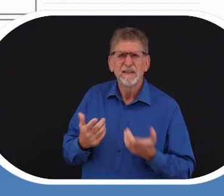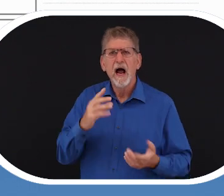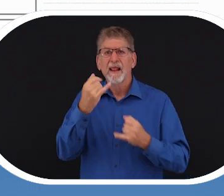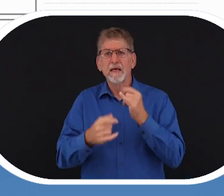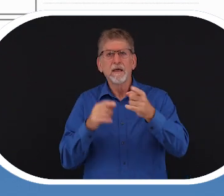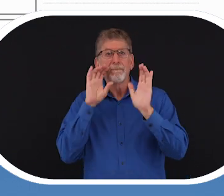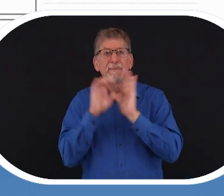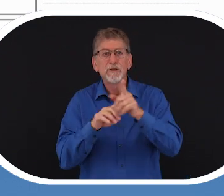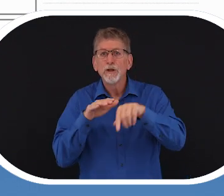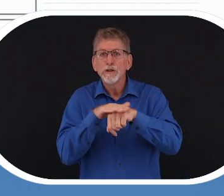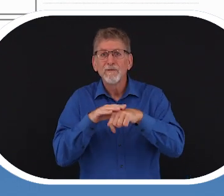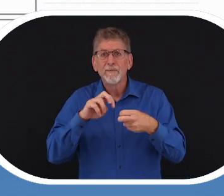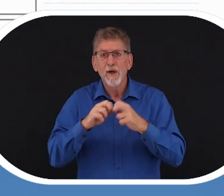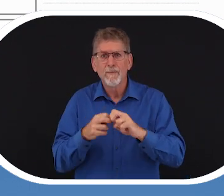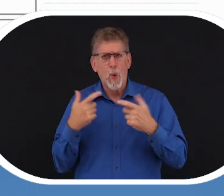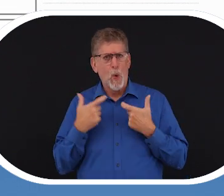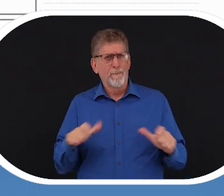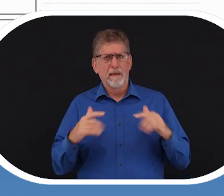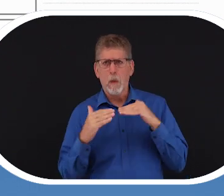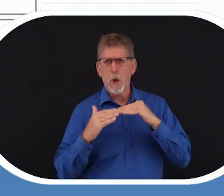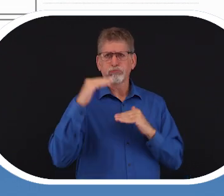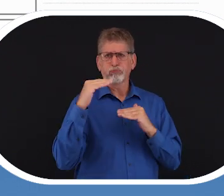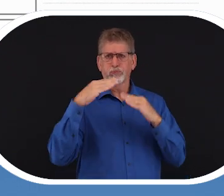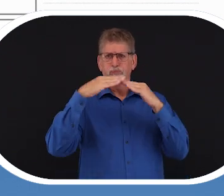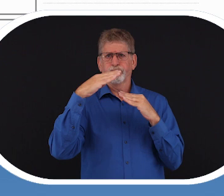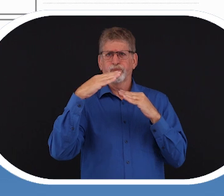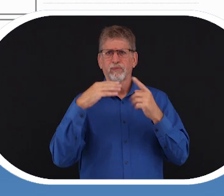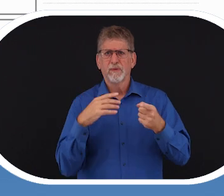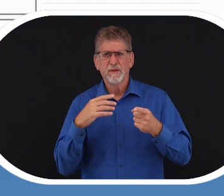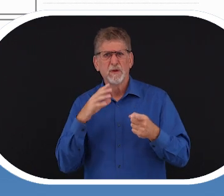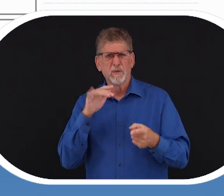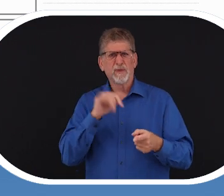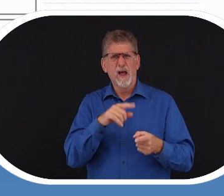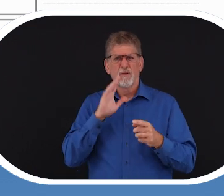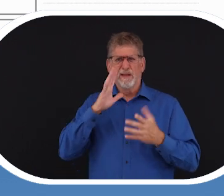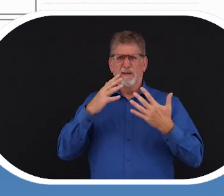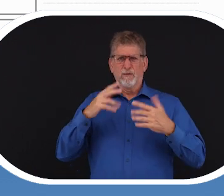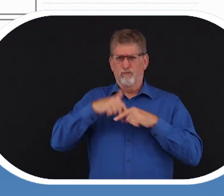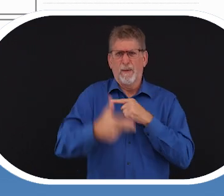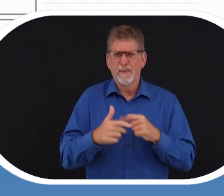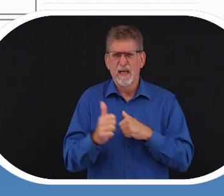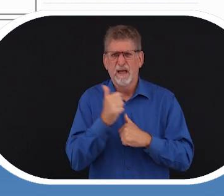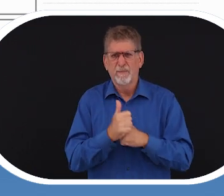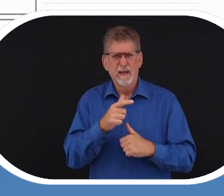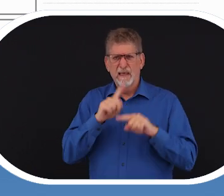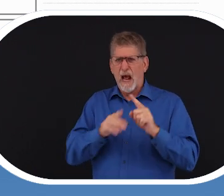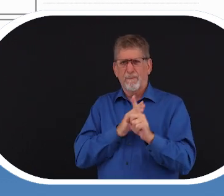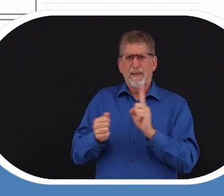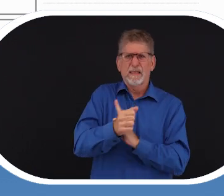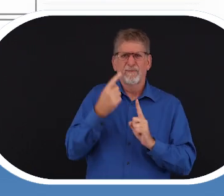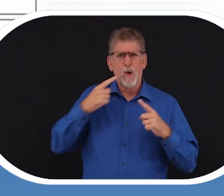problem? This is a very significant uplifted panel, which would create a tripping hazard or an impassable barrier for somebody in a